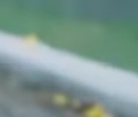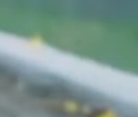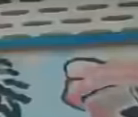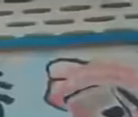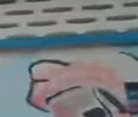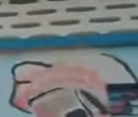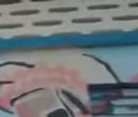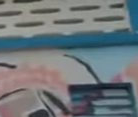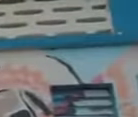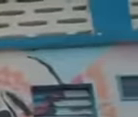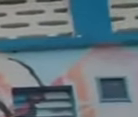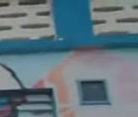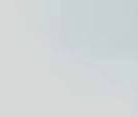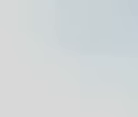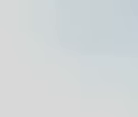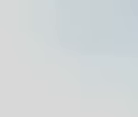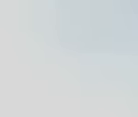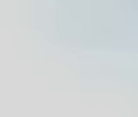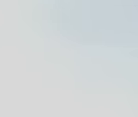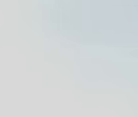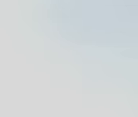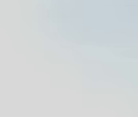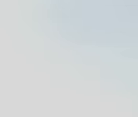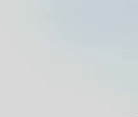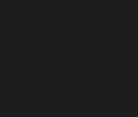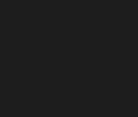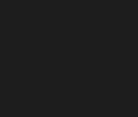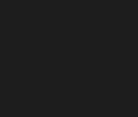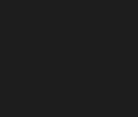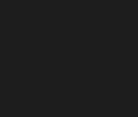So they can see it. They're on the country.